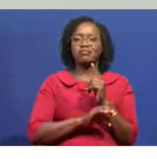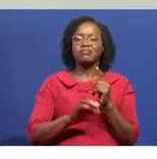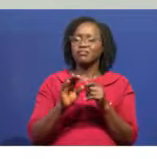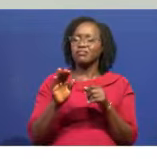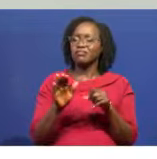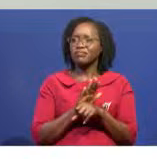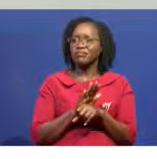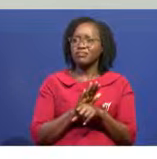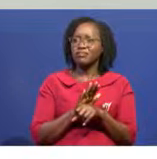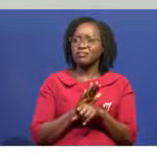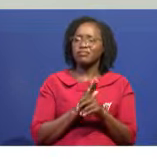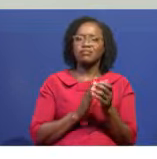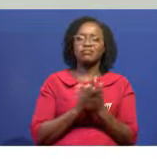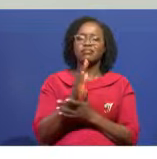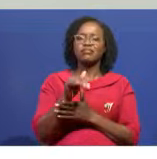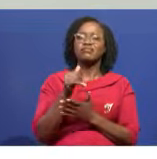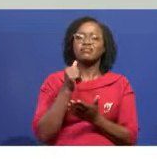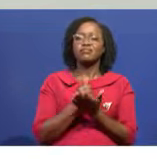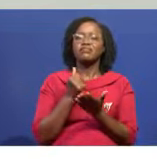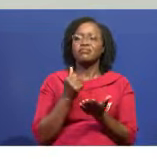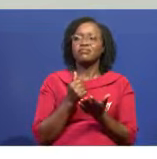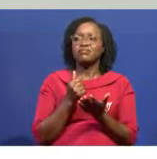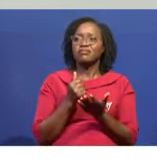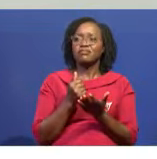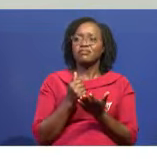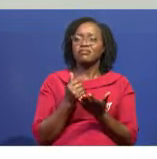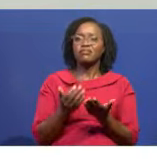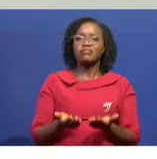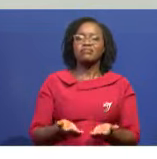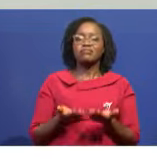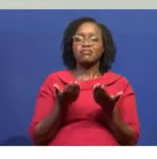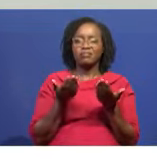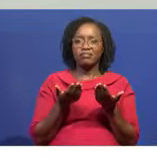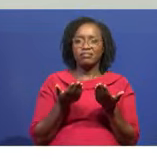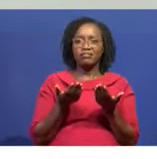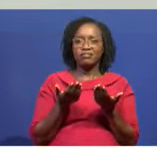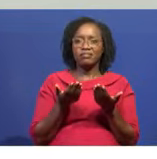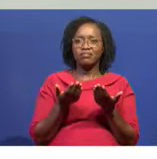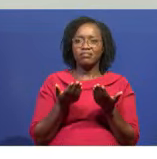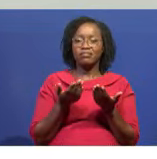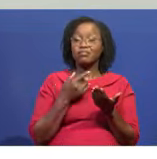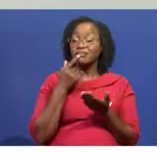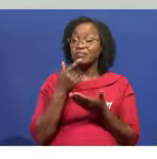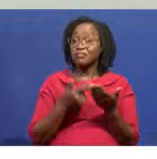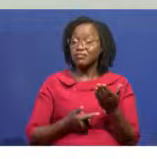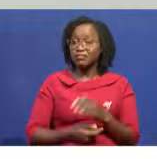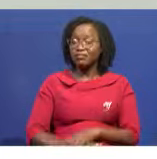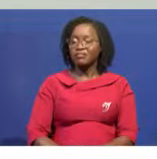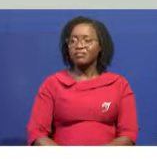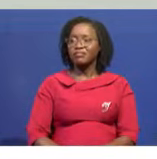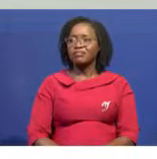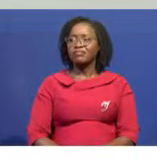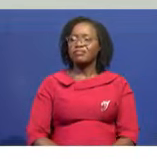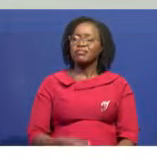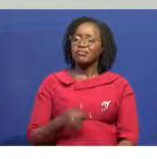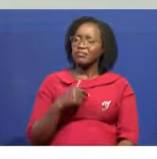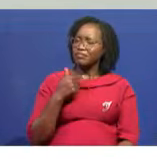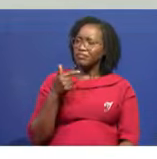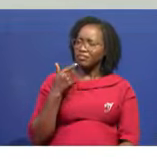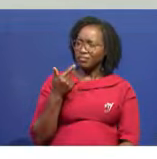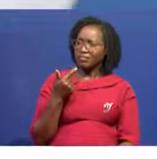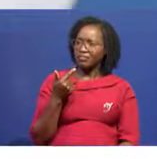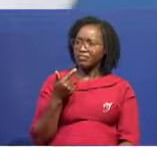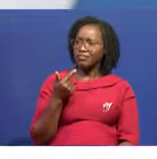So in terms of ensuring that the Office of Ombudsman has boosted this, what would your say be? My say would be